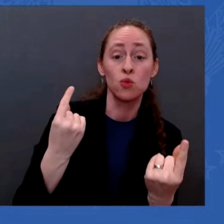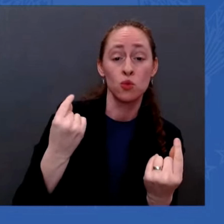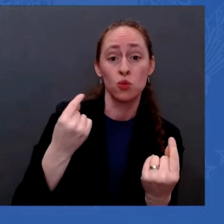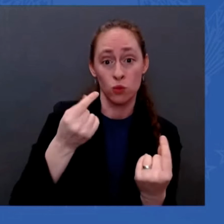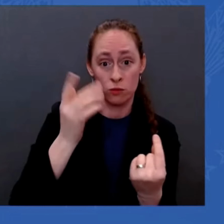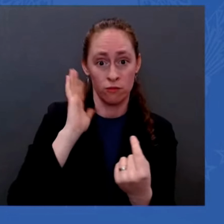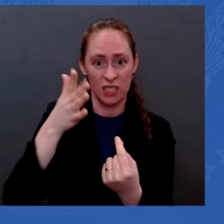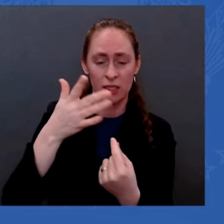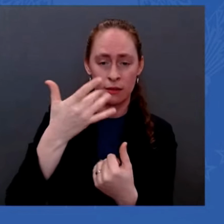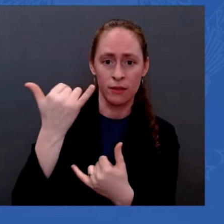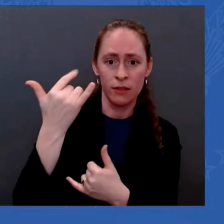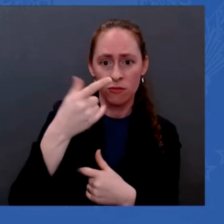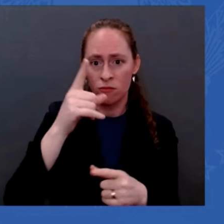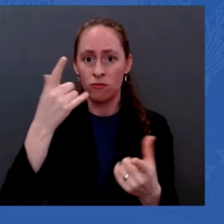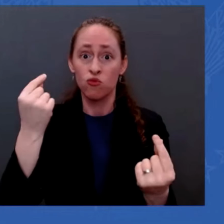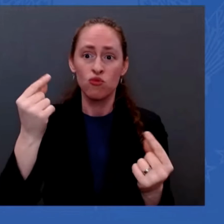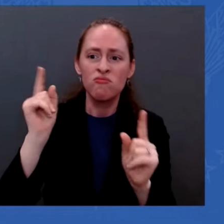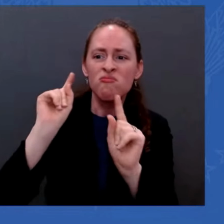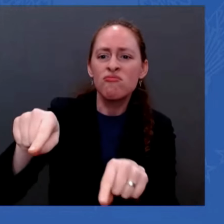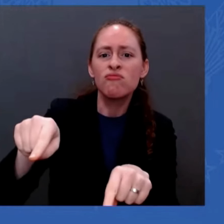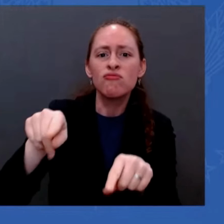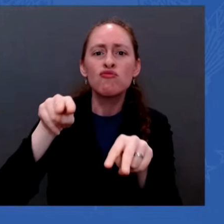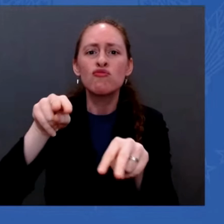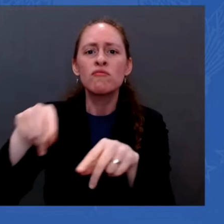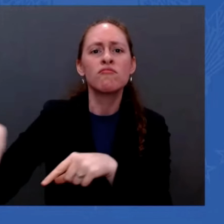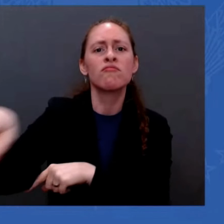I don't think he is remotely contemplating